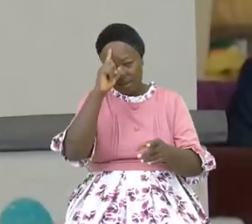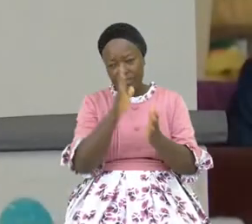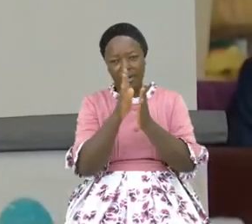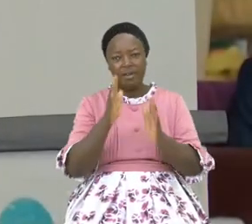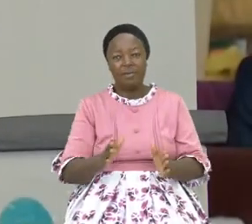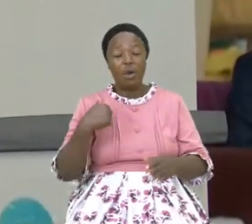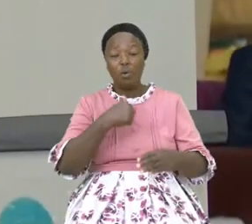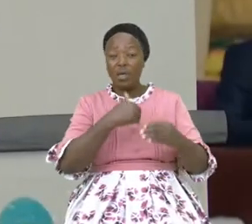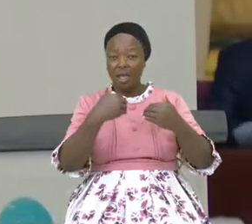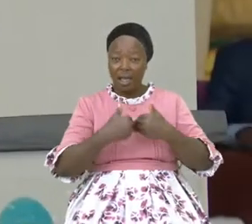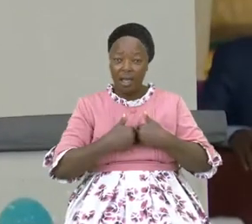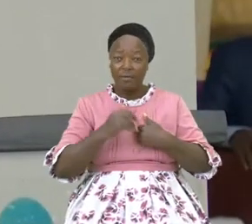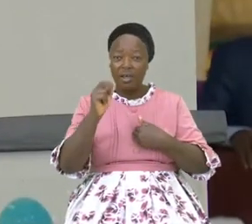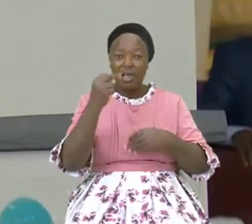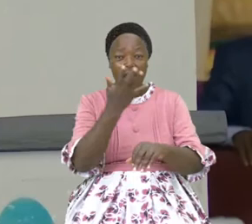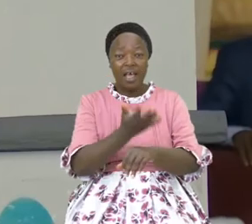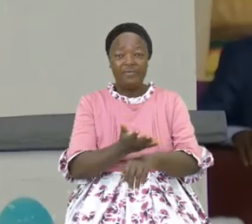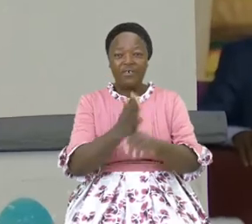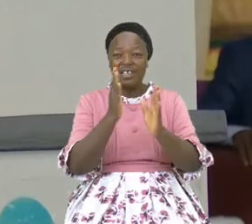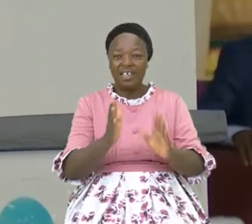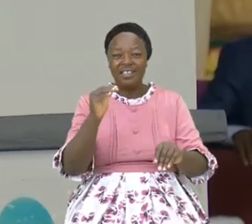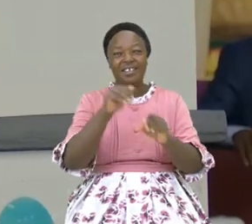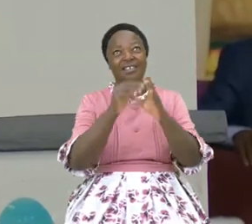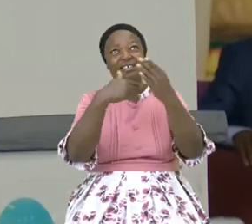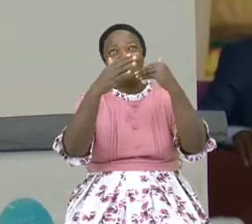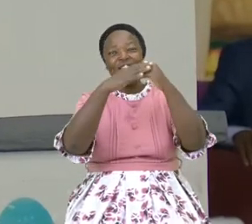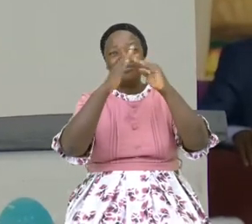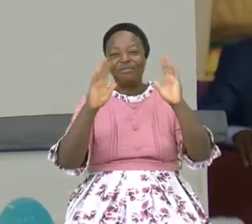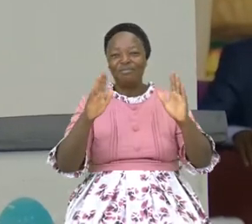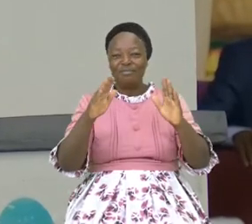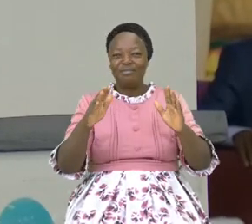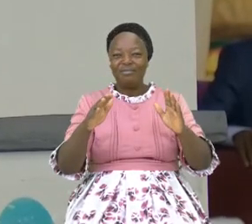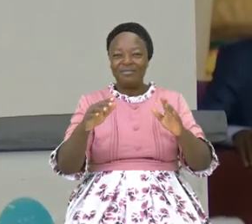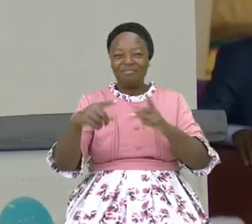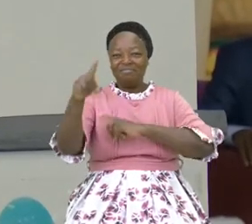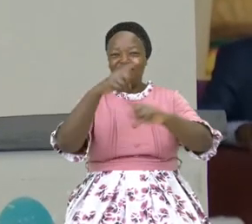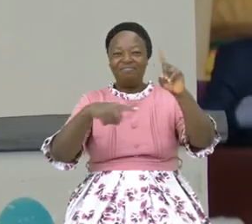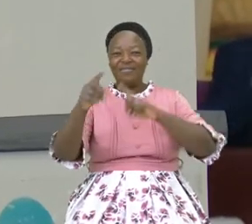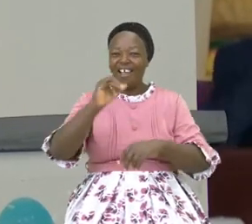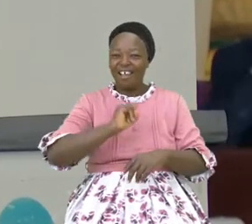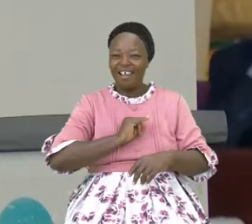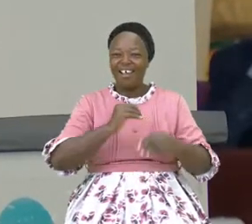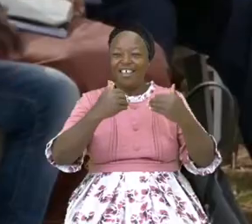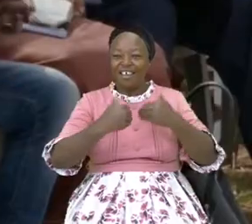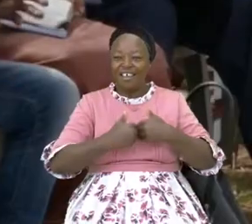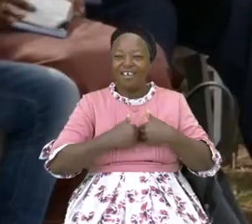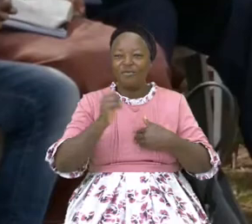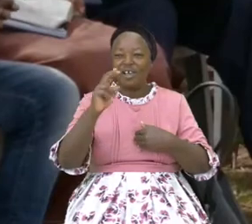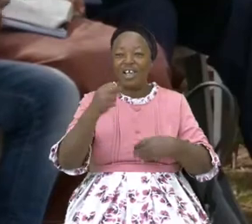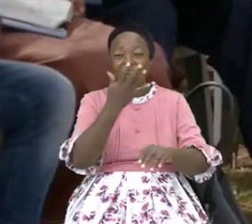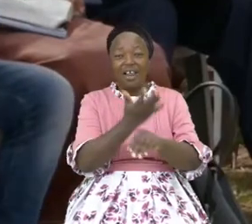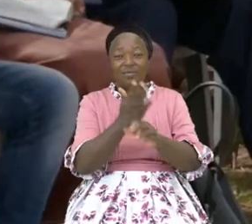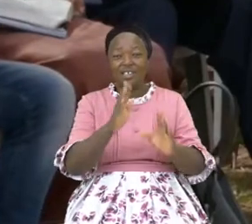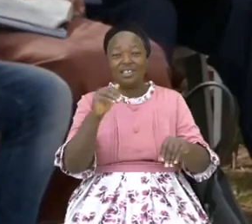we have an advocate in heaven. I have an advocate in heaven.